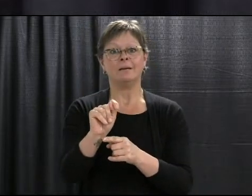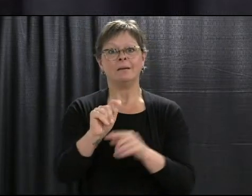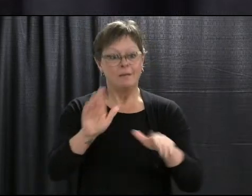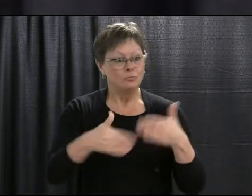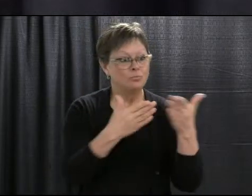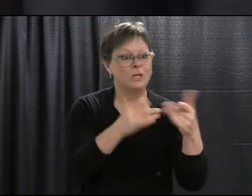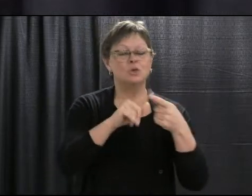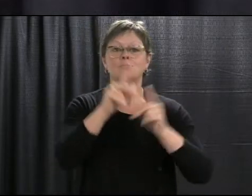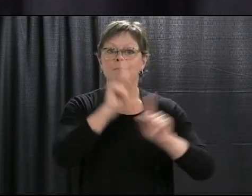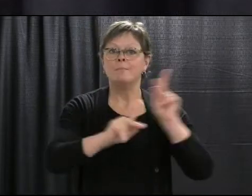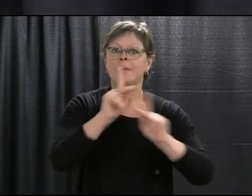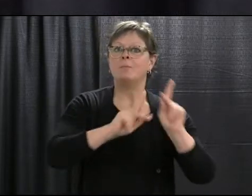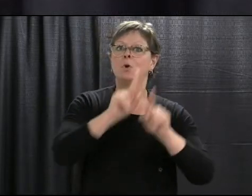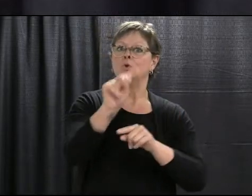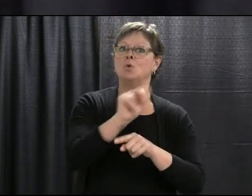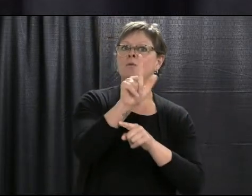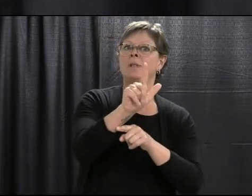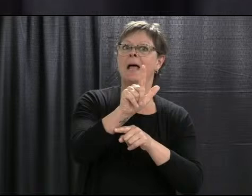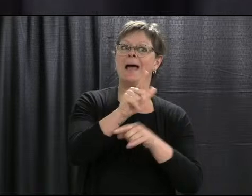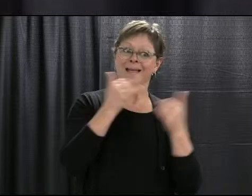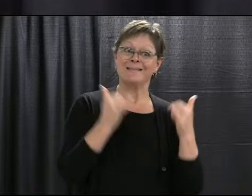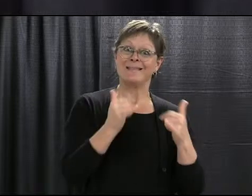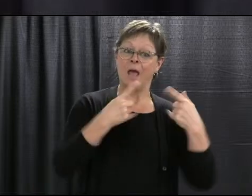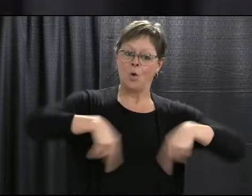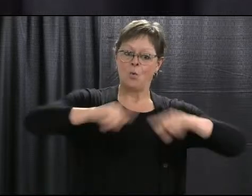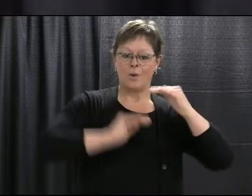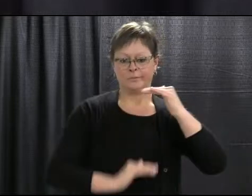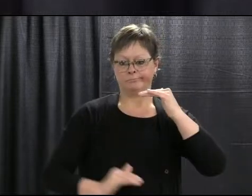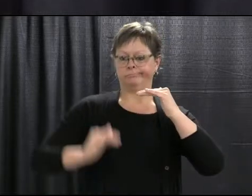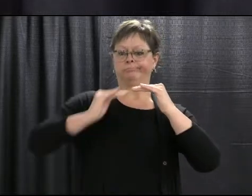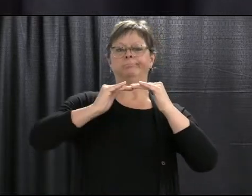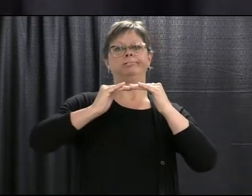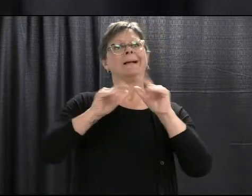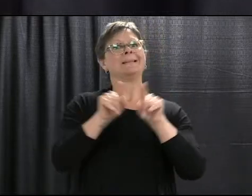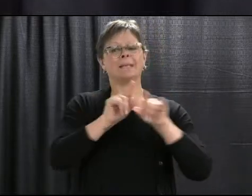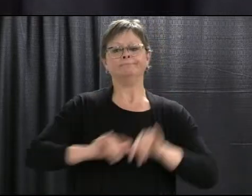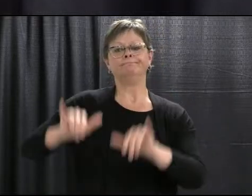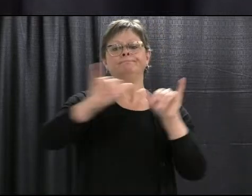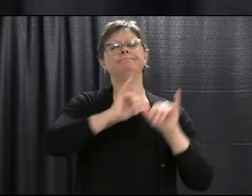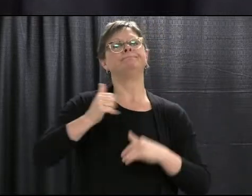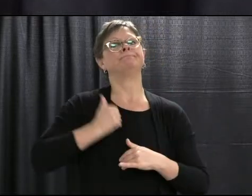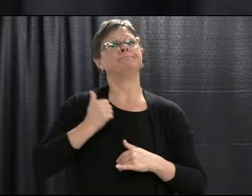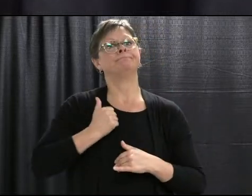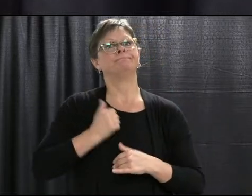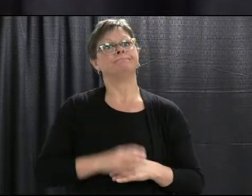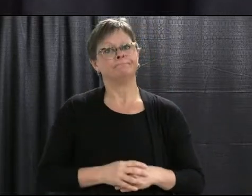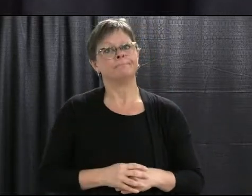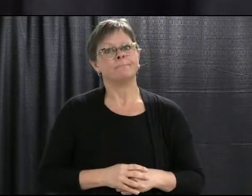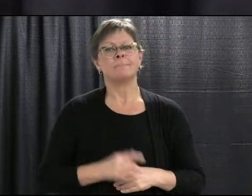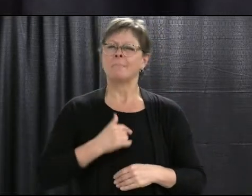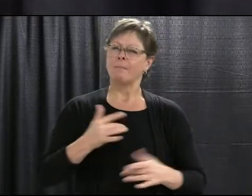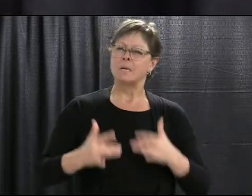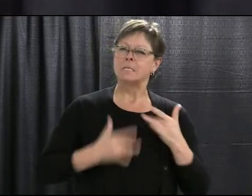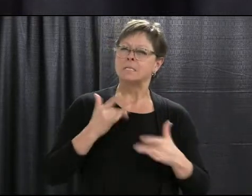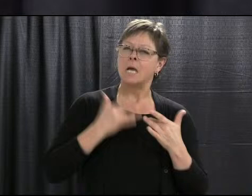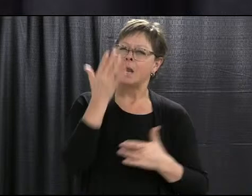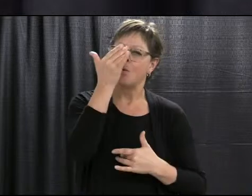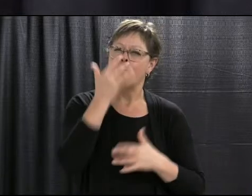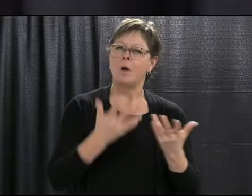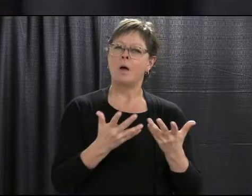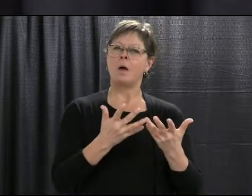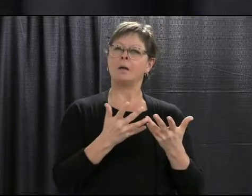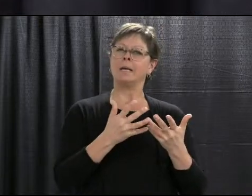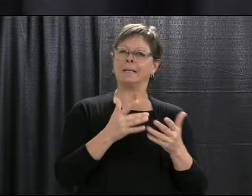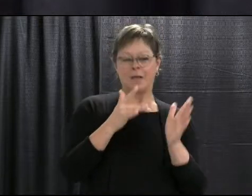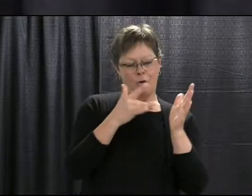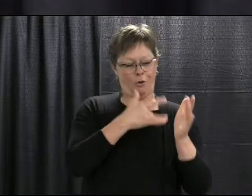bringing our rates of treatment up to national rates. And one of the things that really excites me a lot, because it unites everything together, our heart teams, is